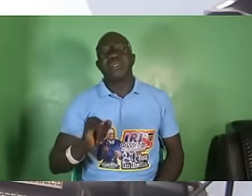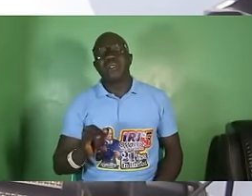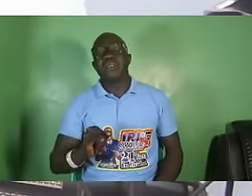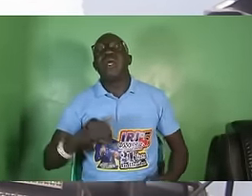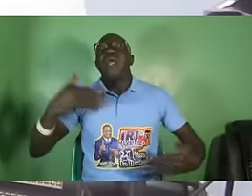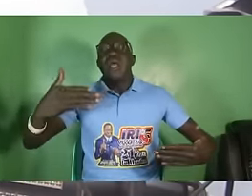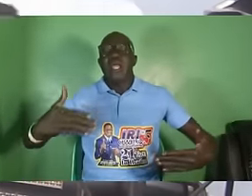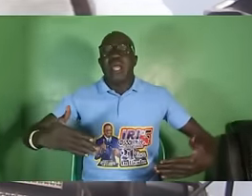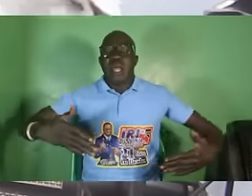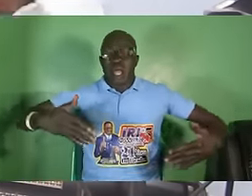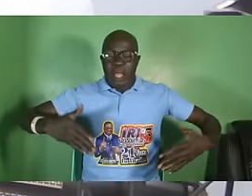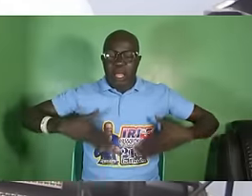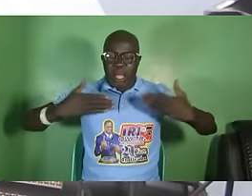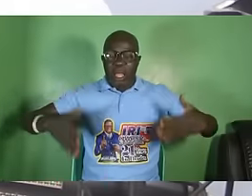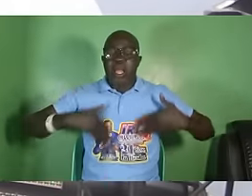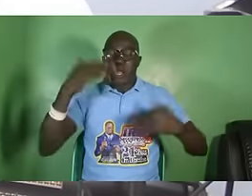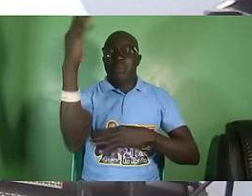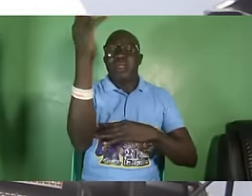Wash your hands. Wash your hands. Wash